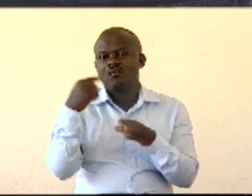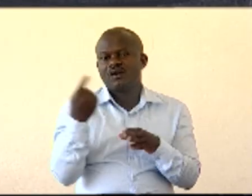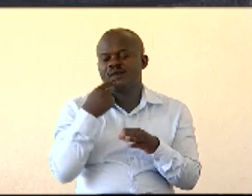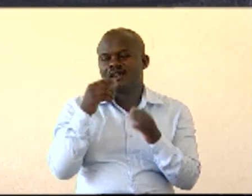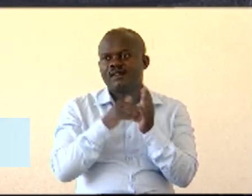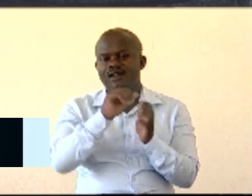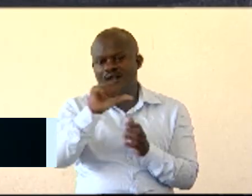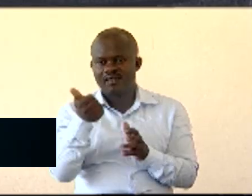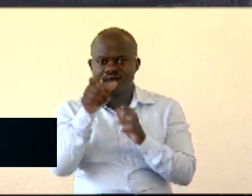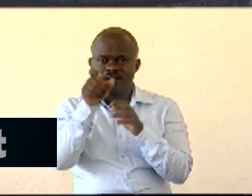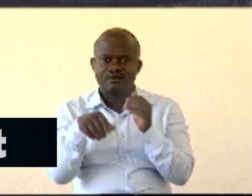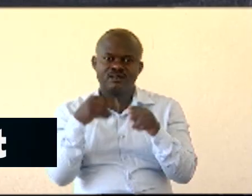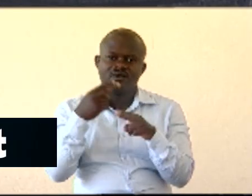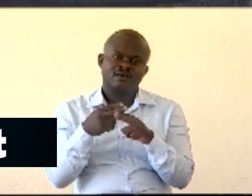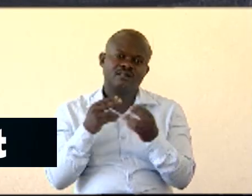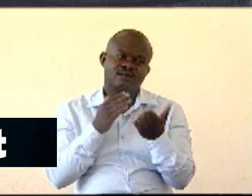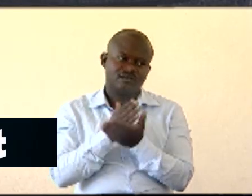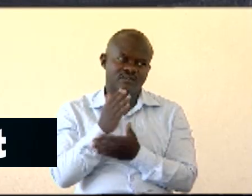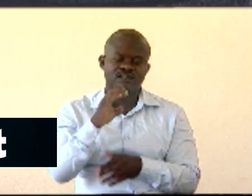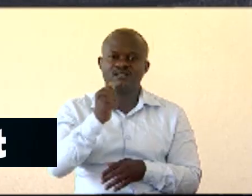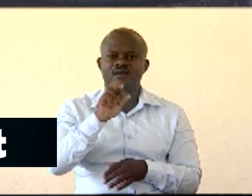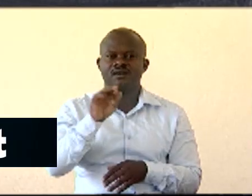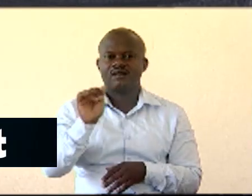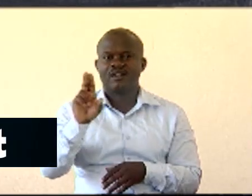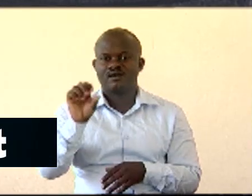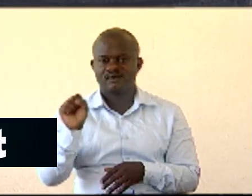person, that one is referred to as carriers.